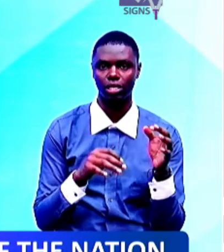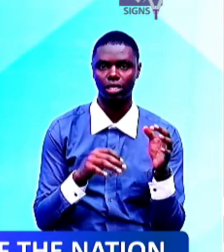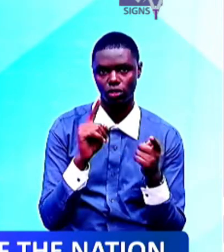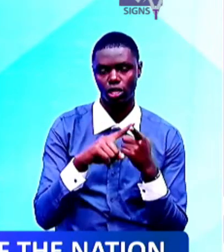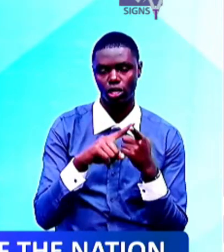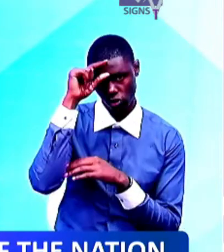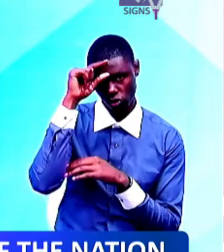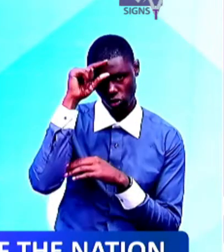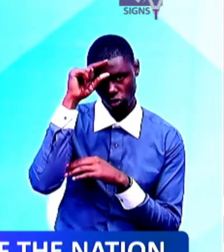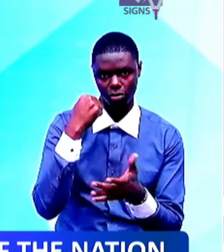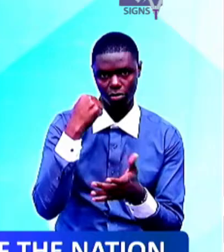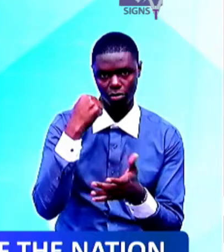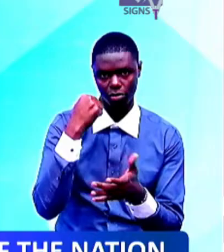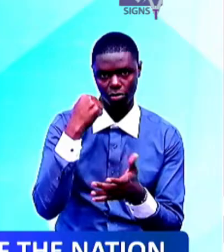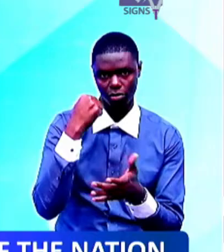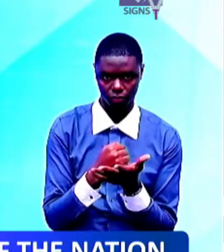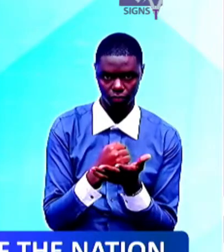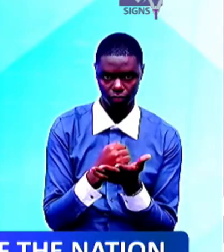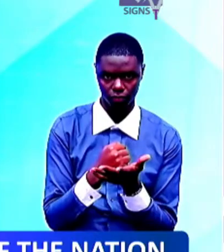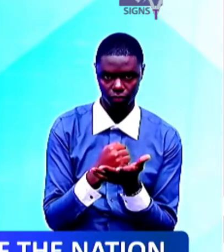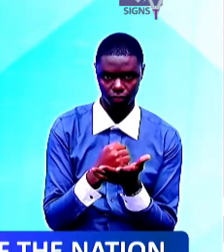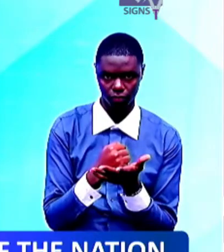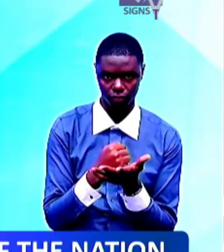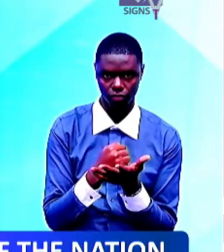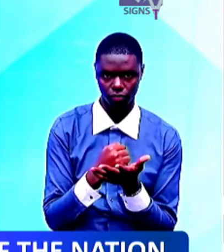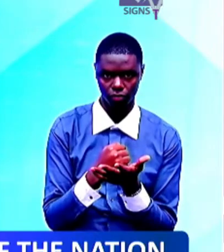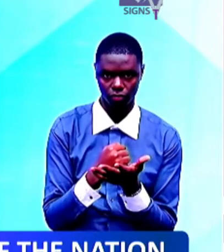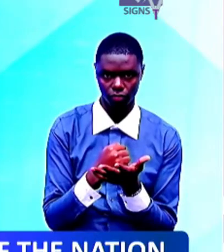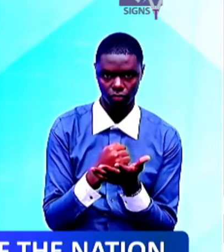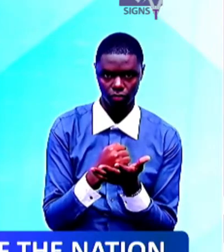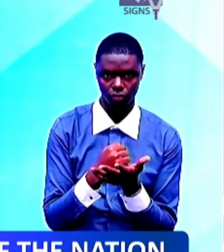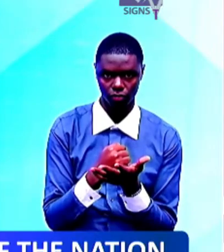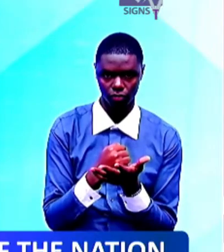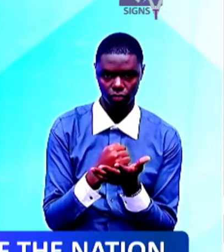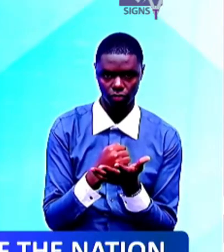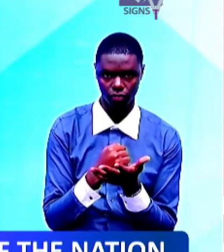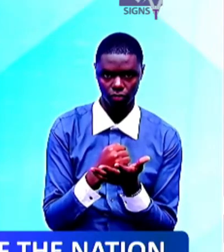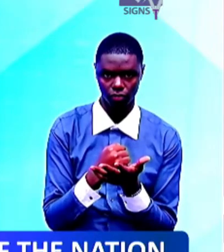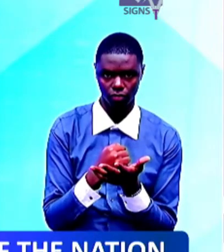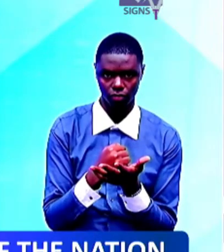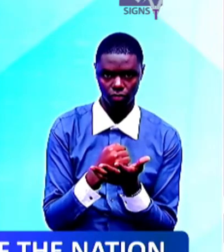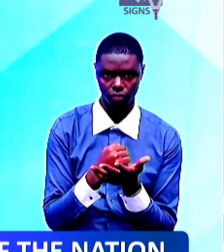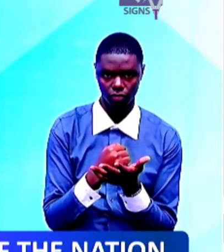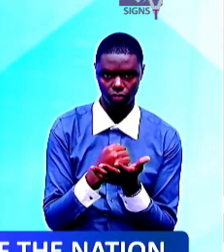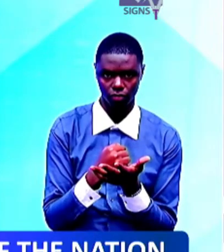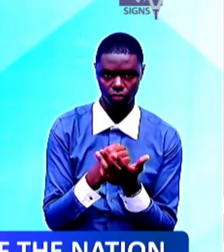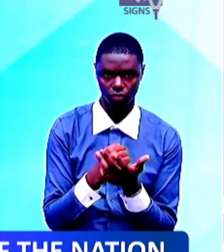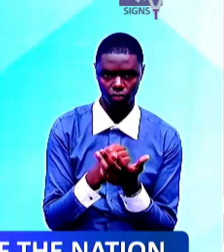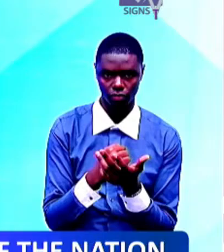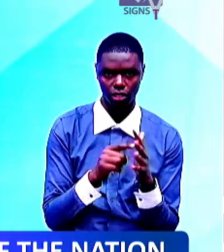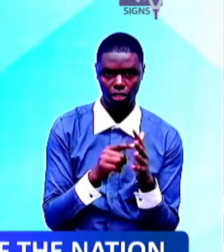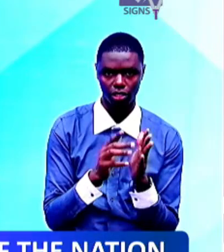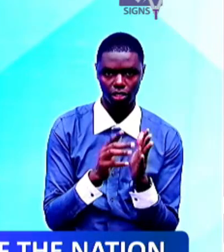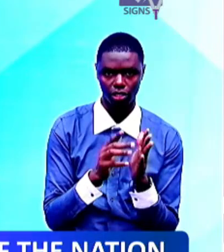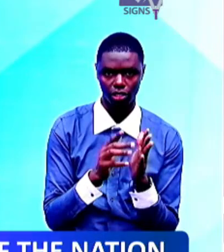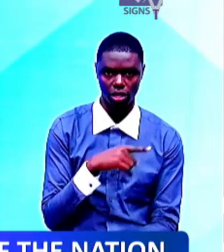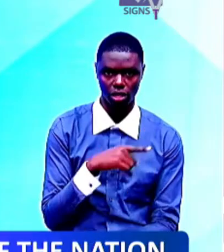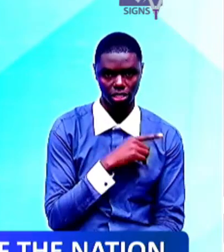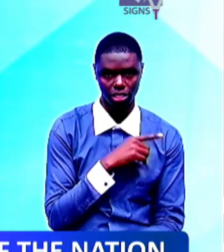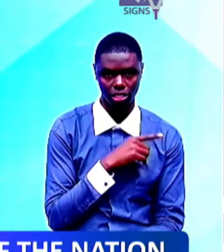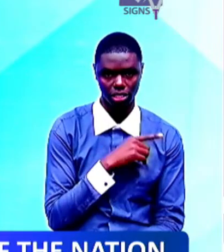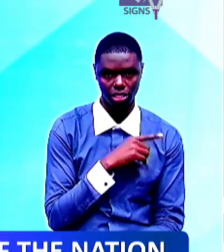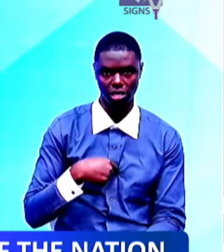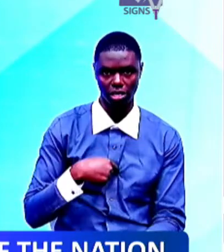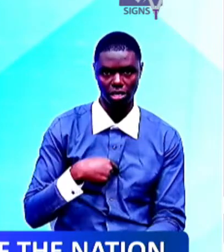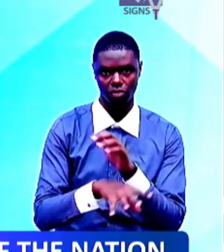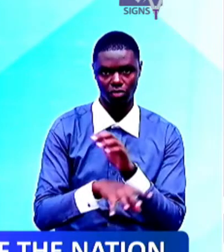government offices. We do not have a dream is not government officers. I'm saying it begins with us because if I'm a thief and I